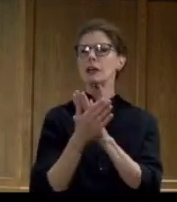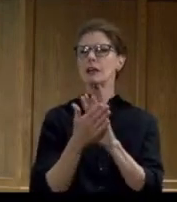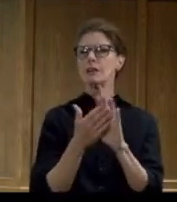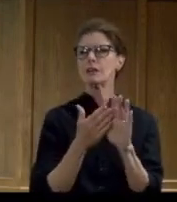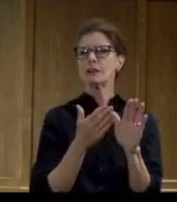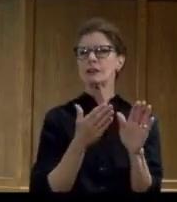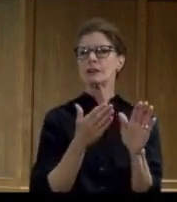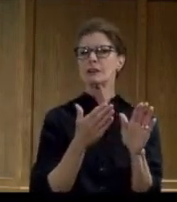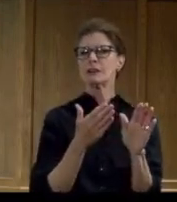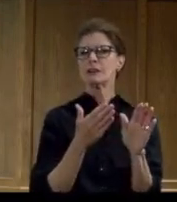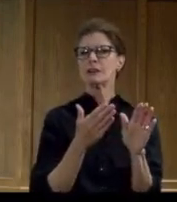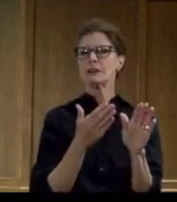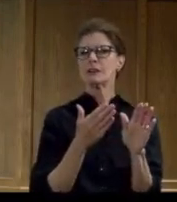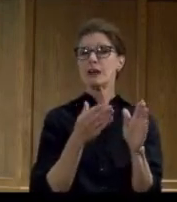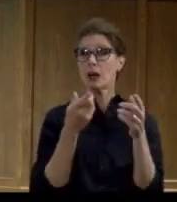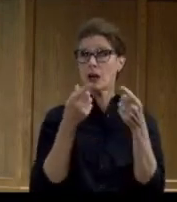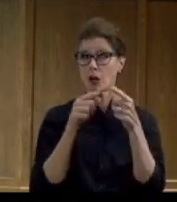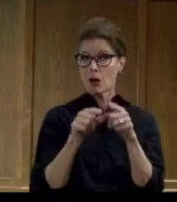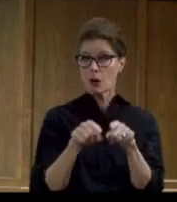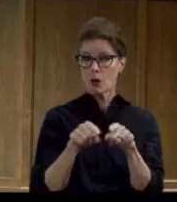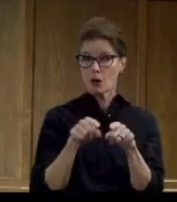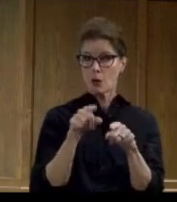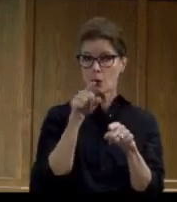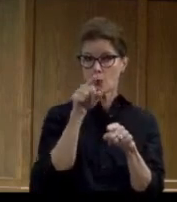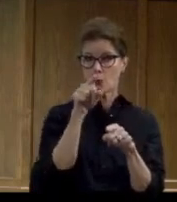more like God